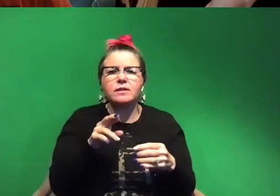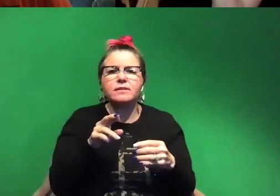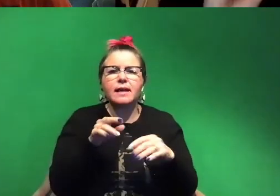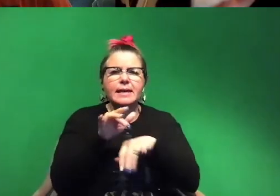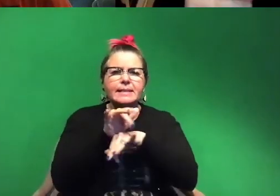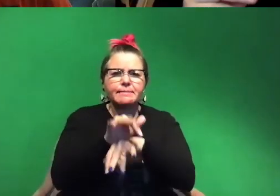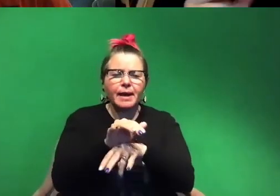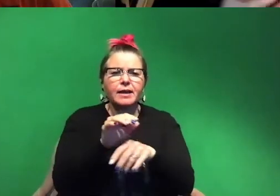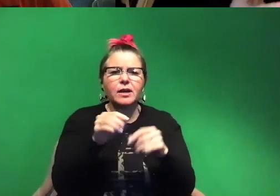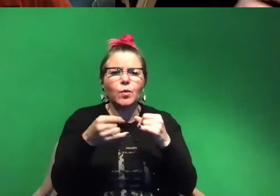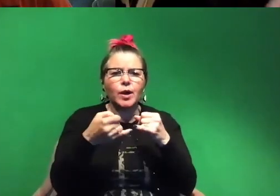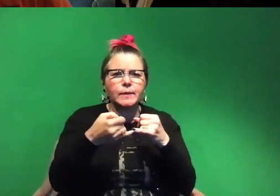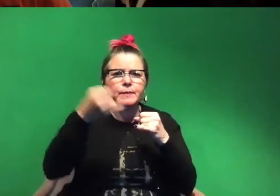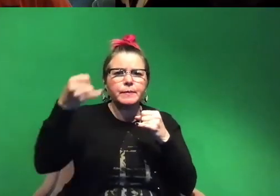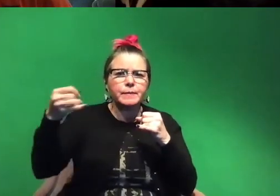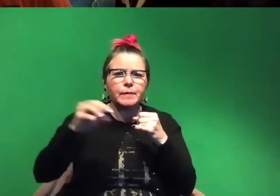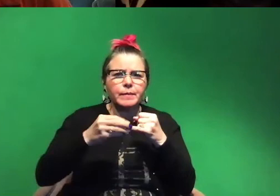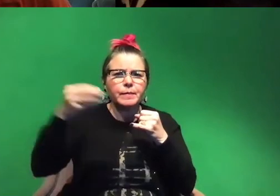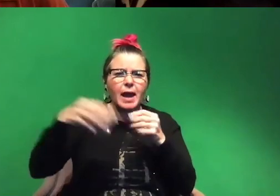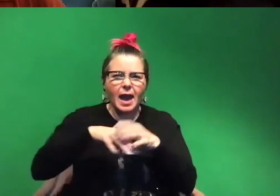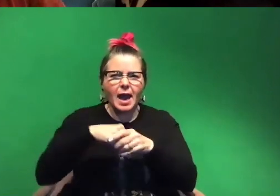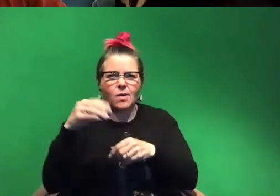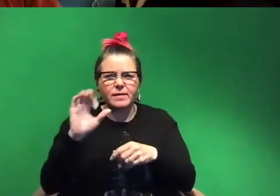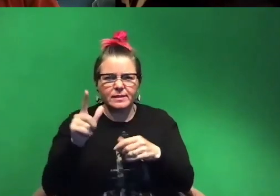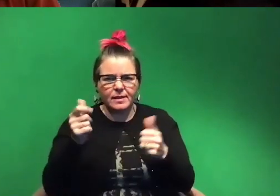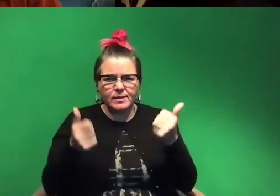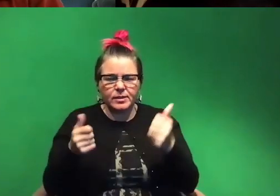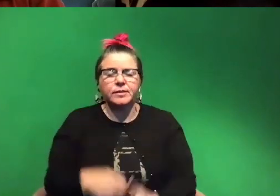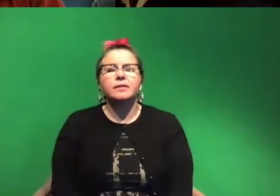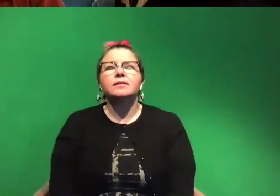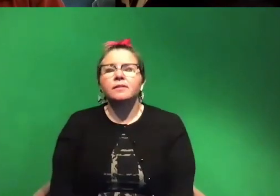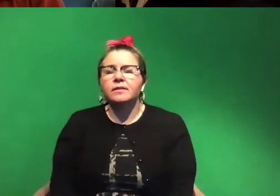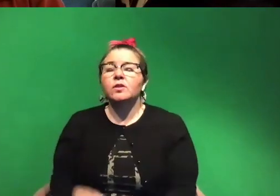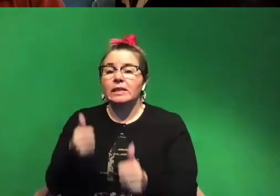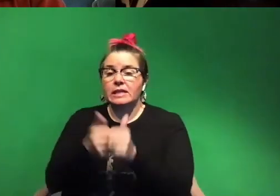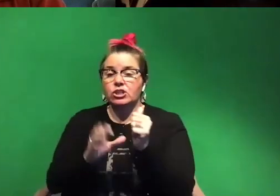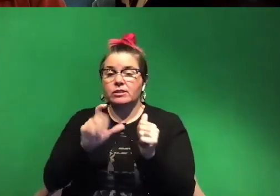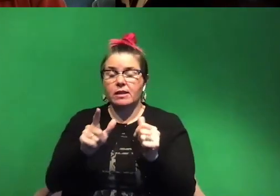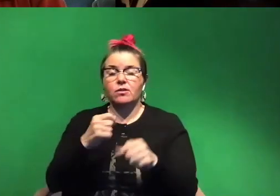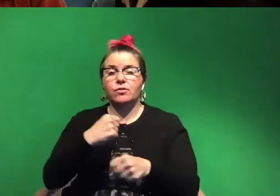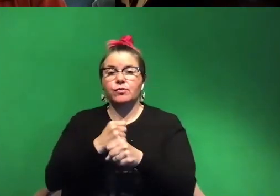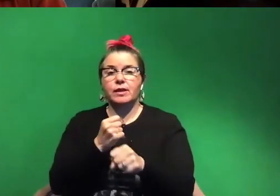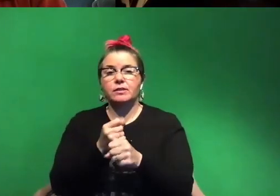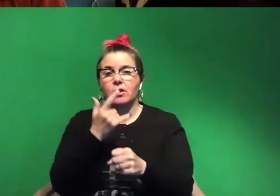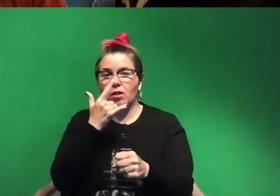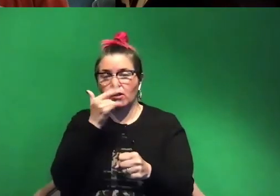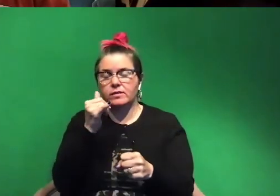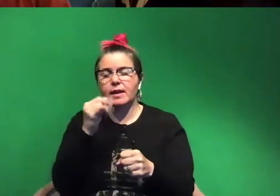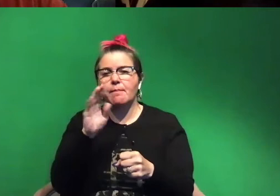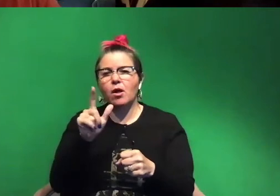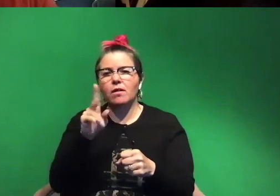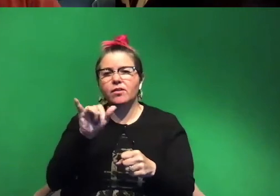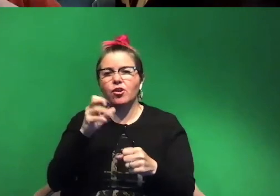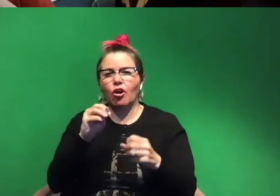like extruding out of the cell? Yeah, so each cell creates, it looks like a little ball of yarn.